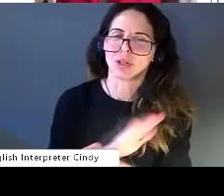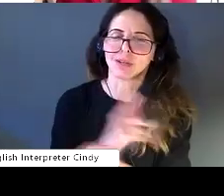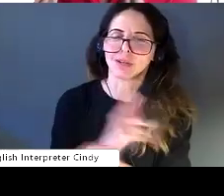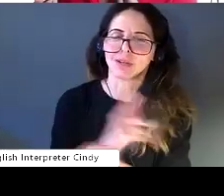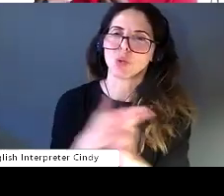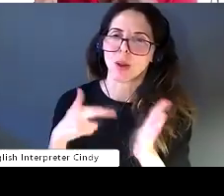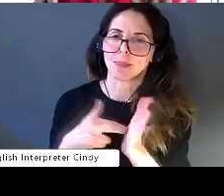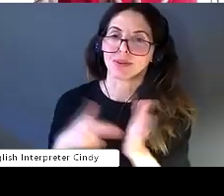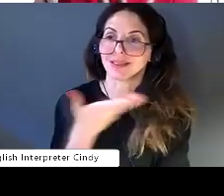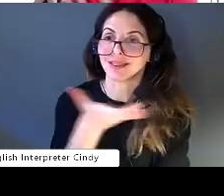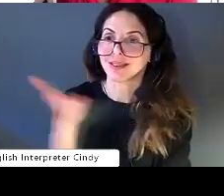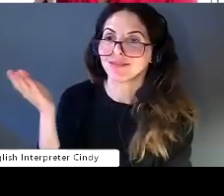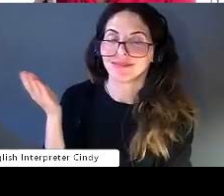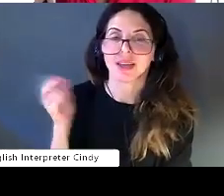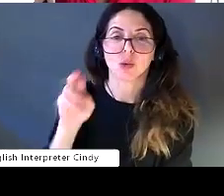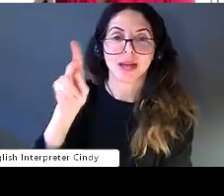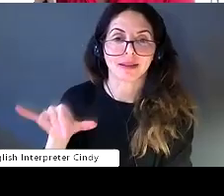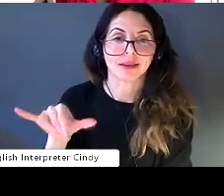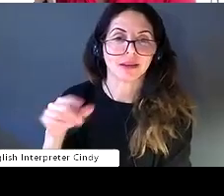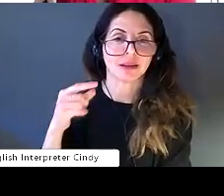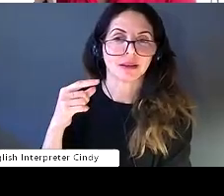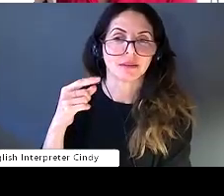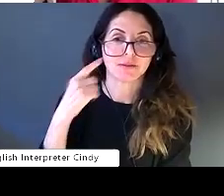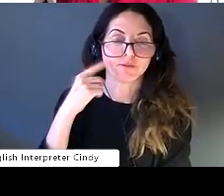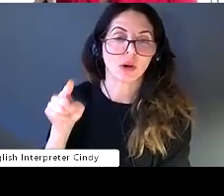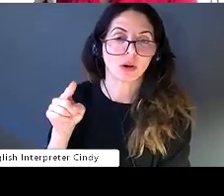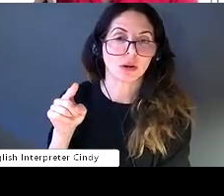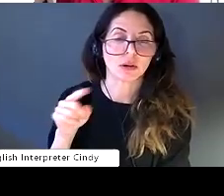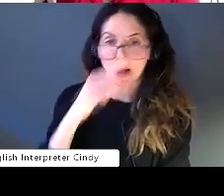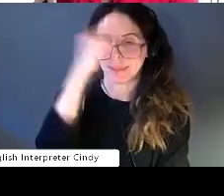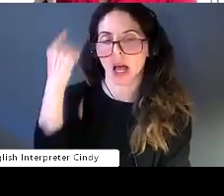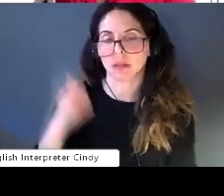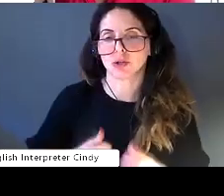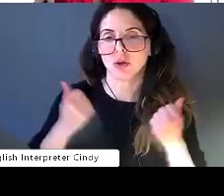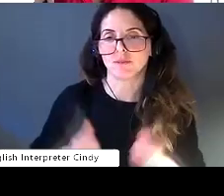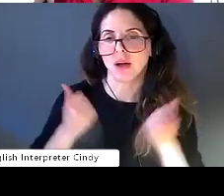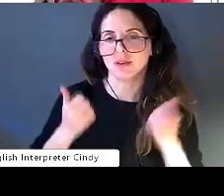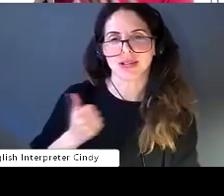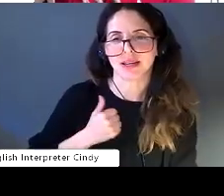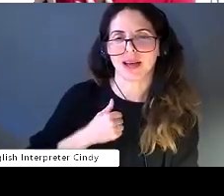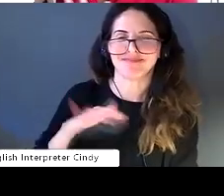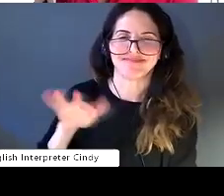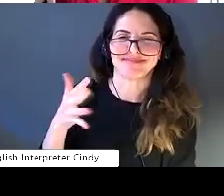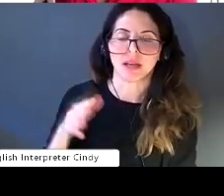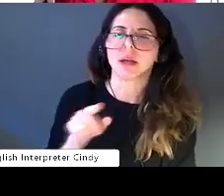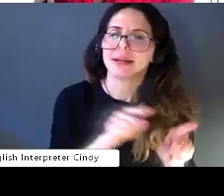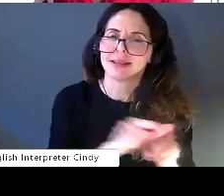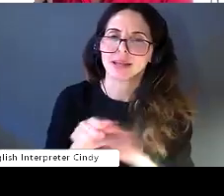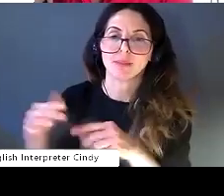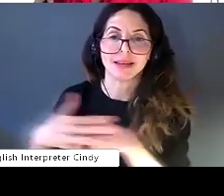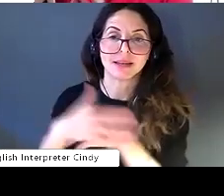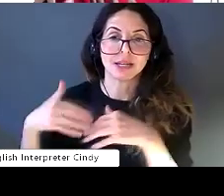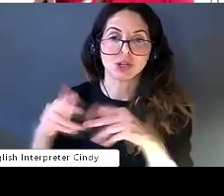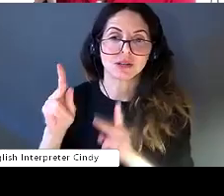the current or realities when it comes to Black survivors in Canada. The same for Indigenous